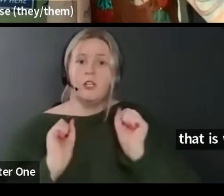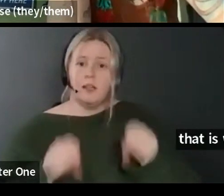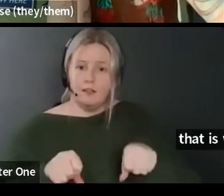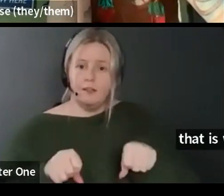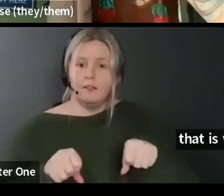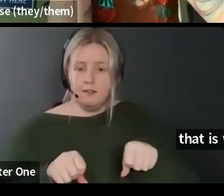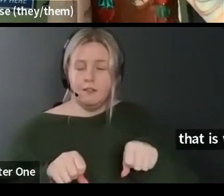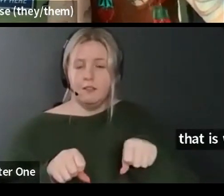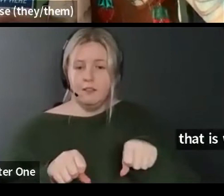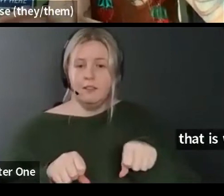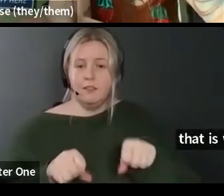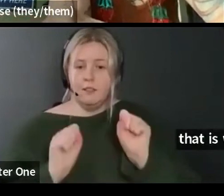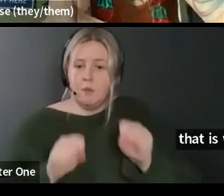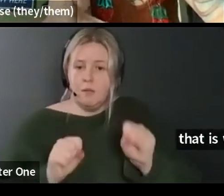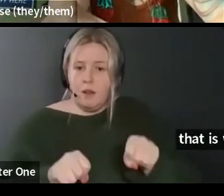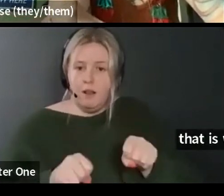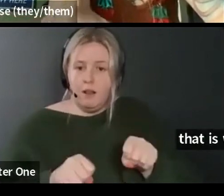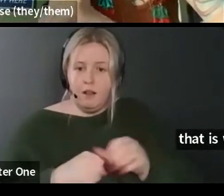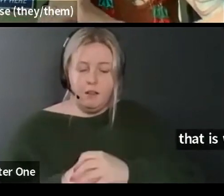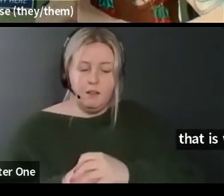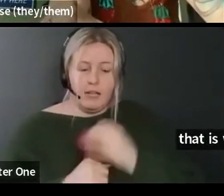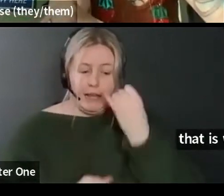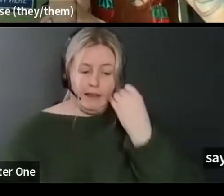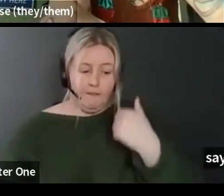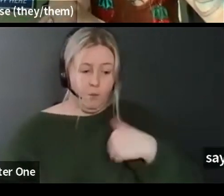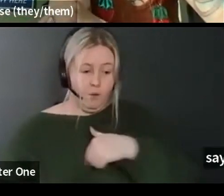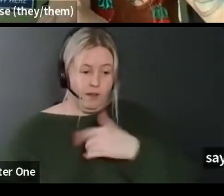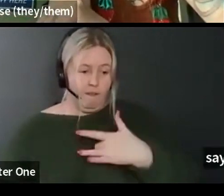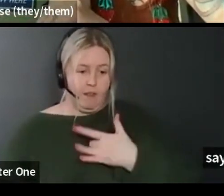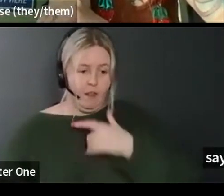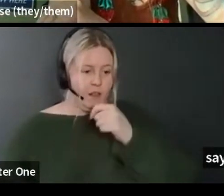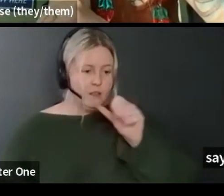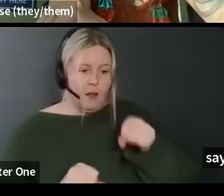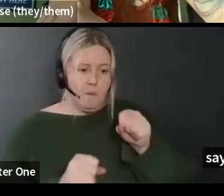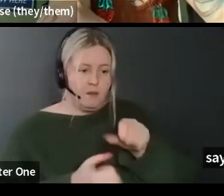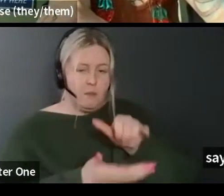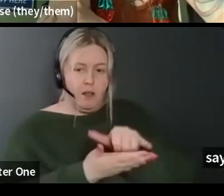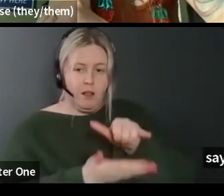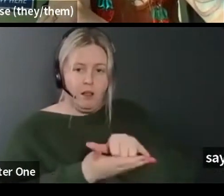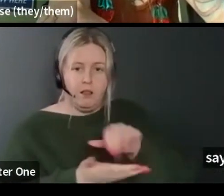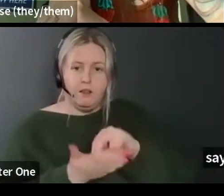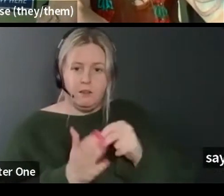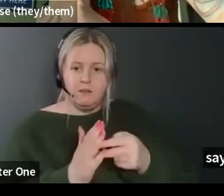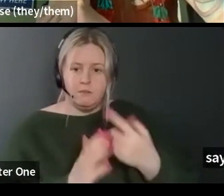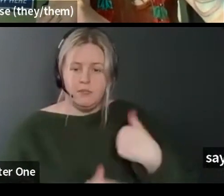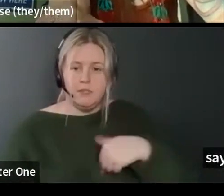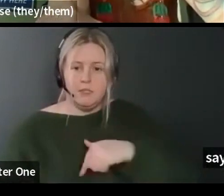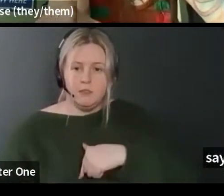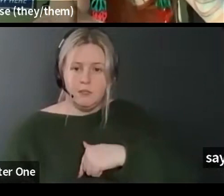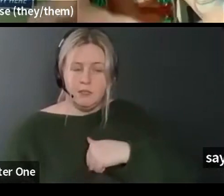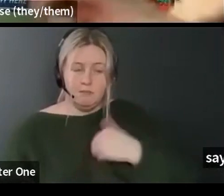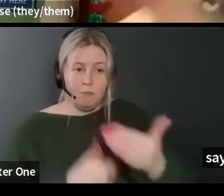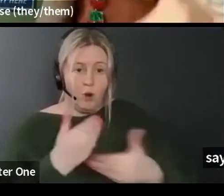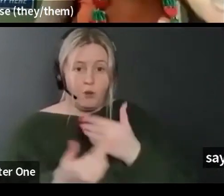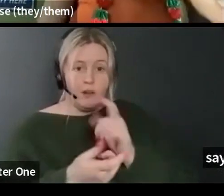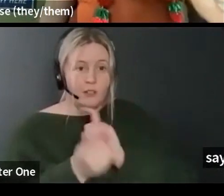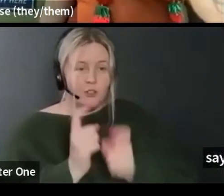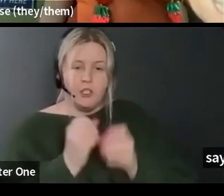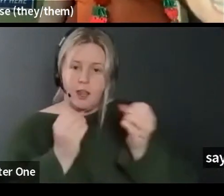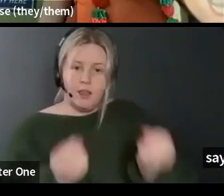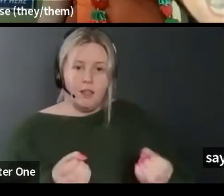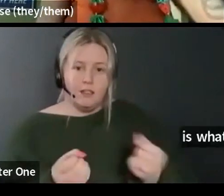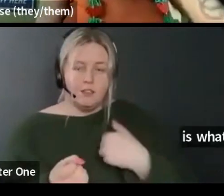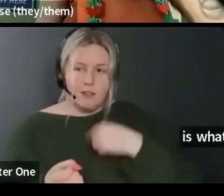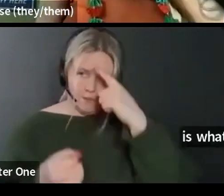mind. If we don't think something is possible, we're actually like hindering like progress. Like just like